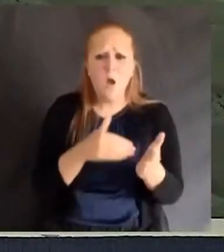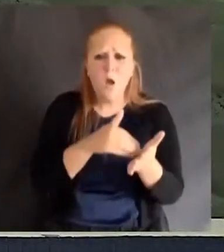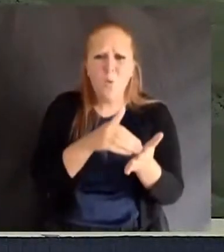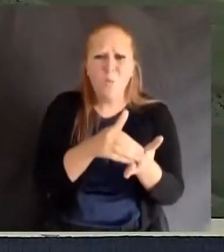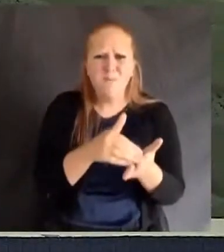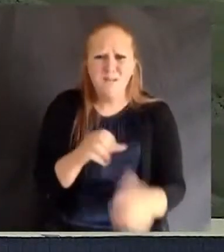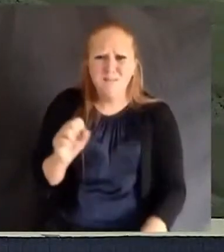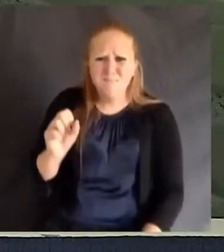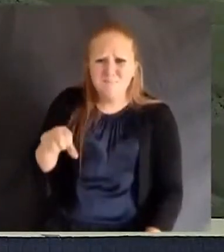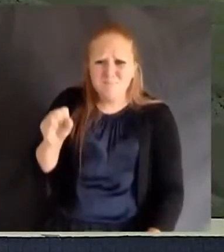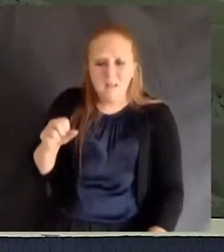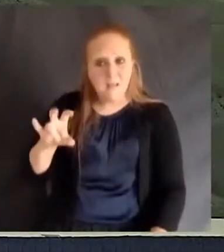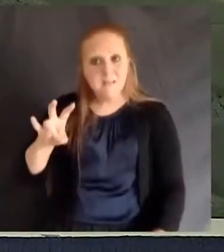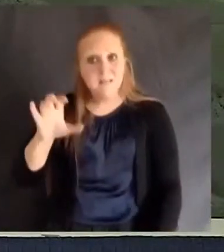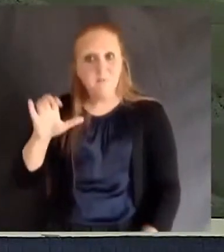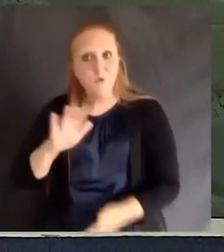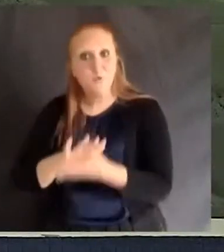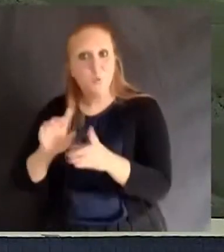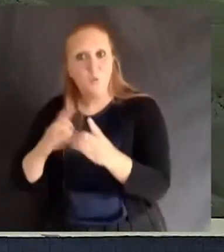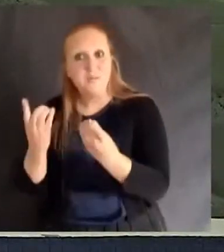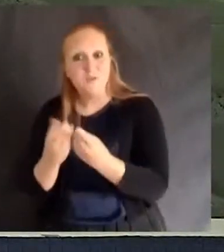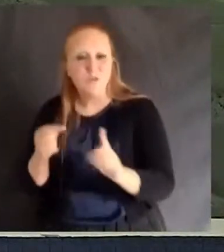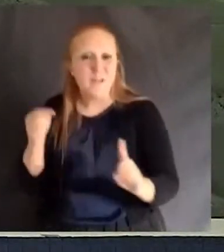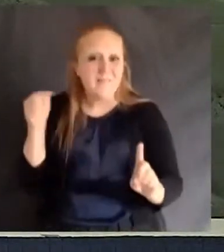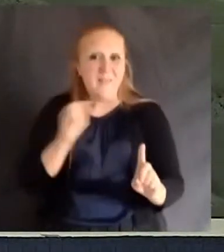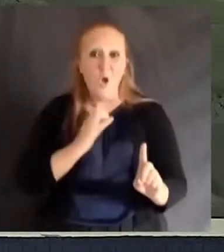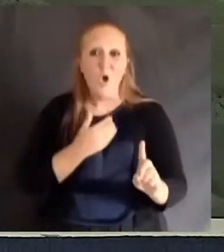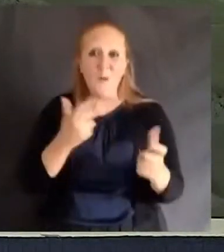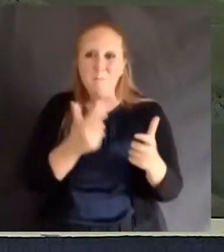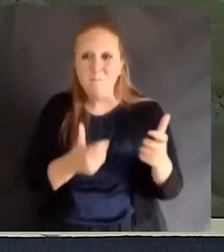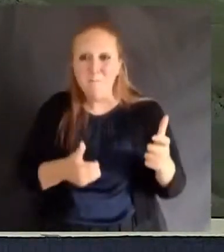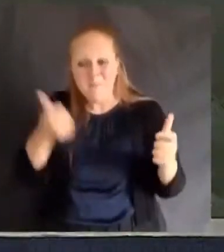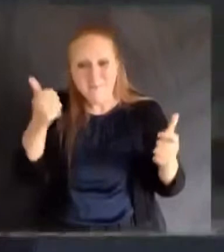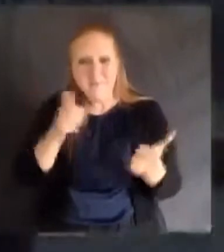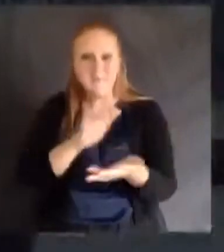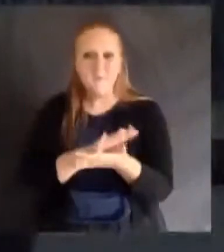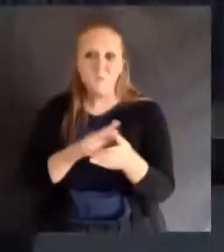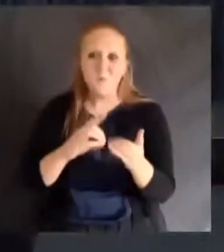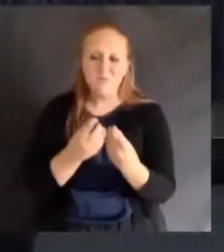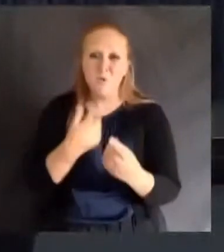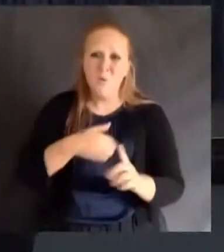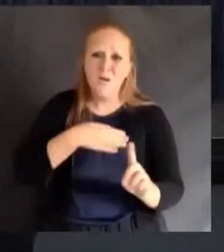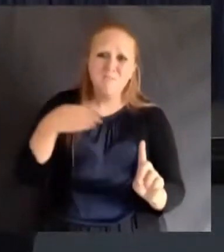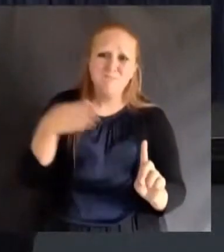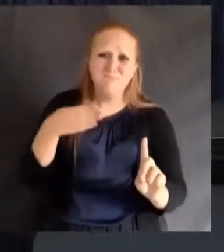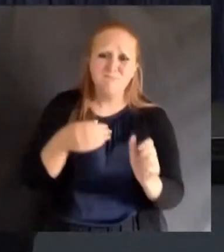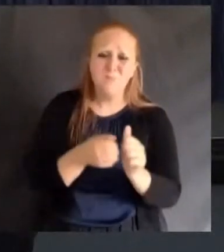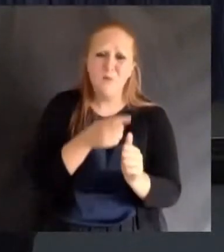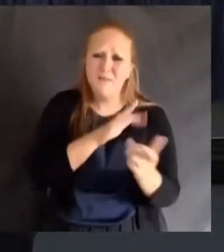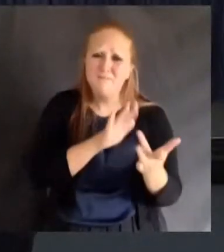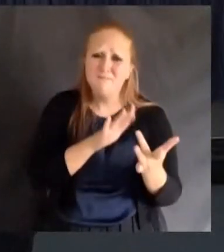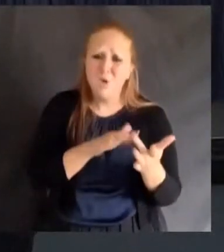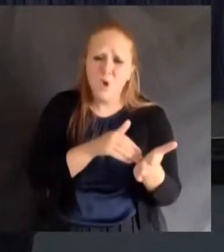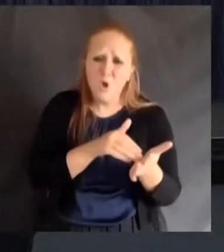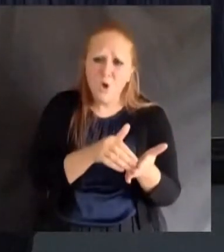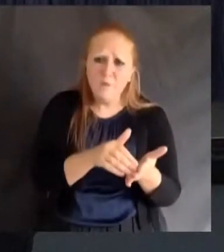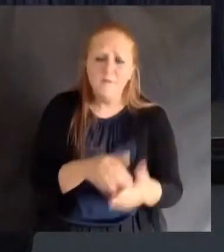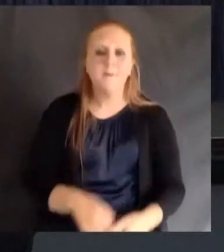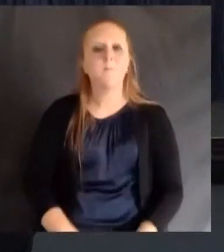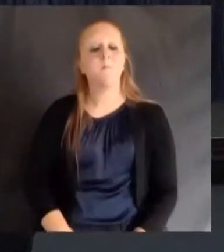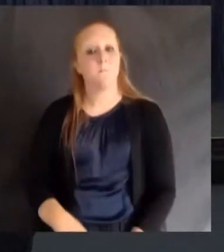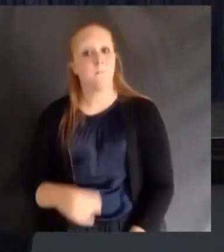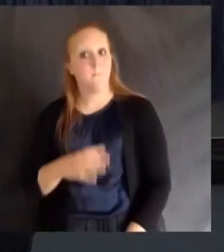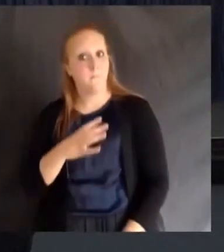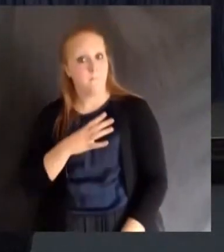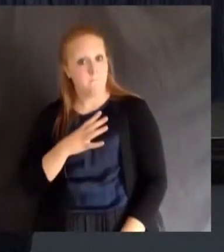the biggest of the 700. I think it's the biggest single. Largest in the country. Yeah. So then, how much of this plan that was submitted